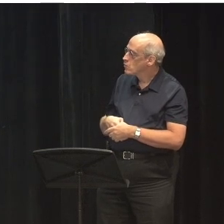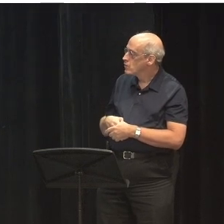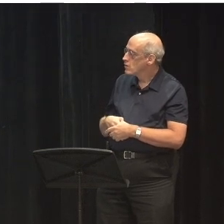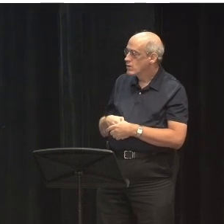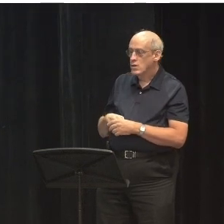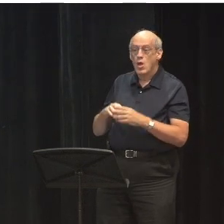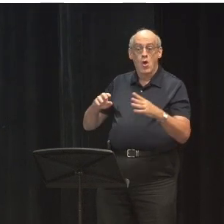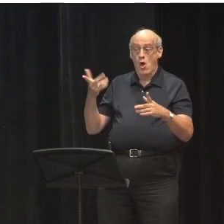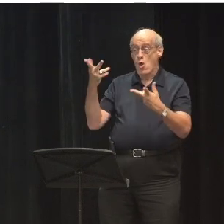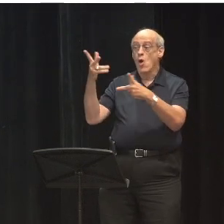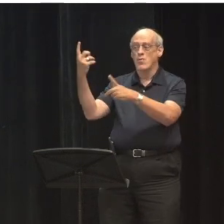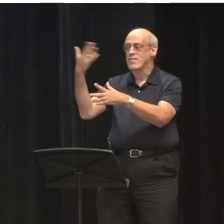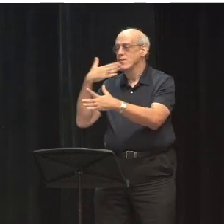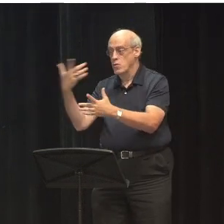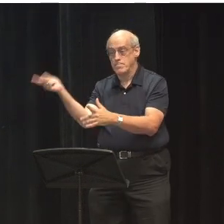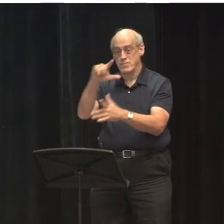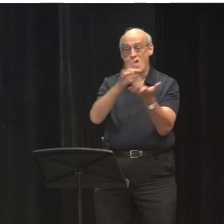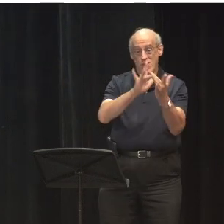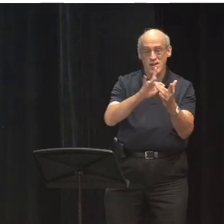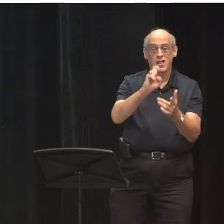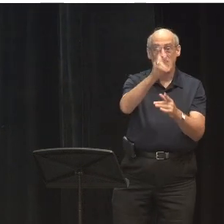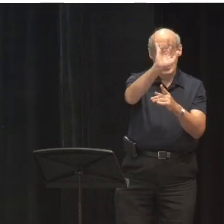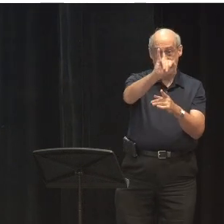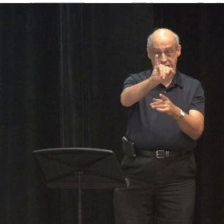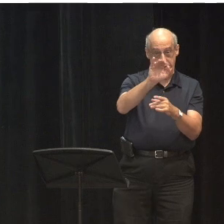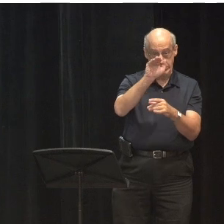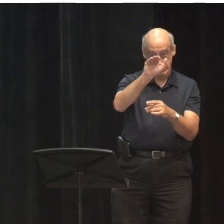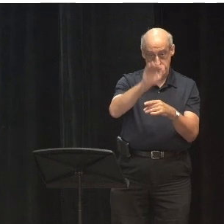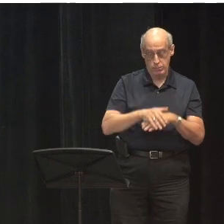Okay, we're going to go back online to Lonnie Passage.